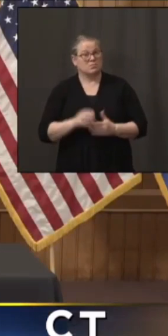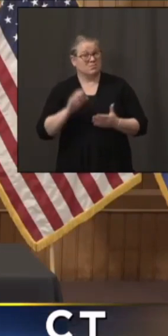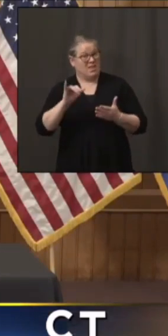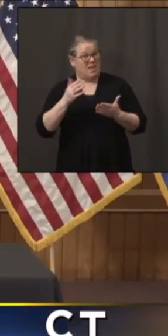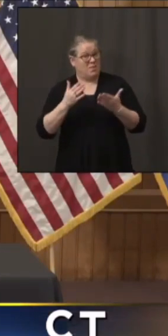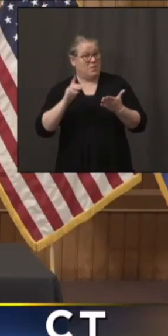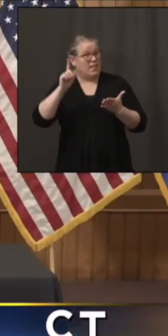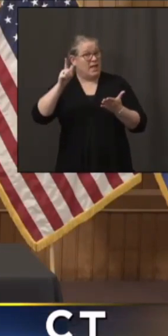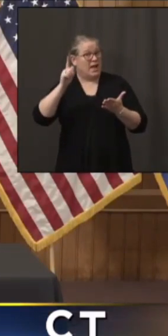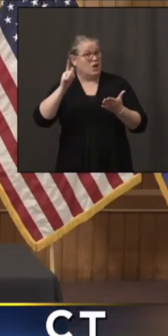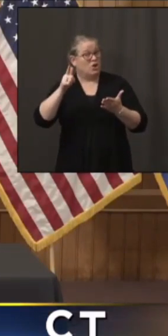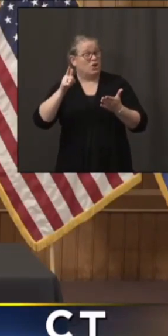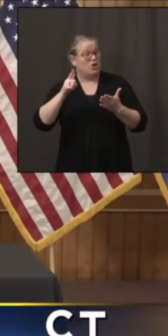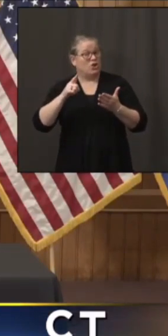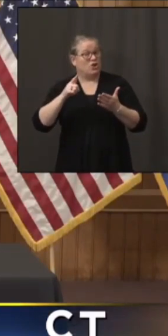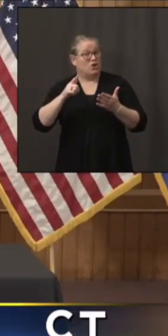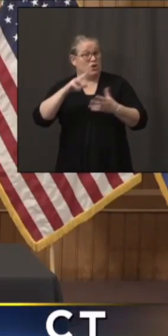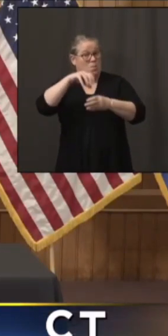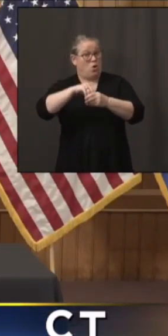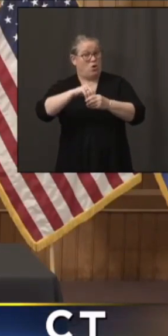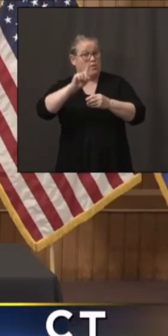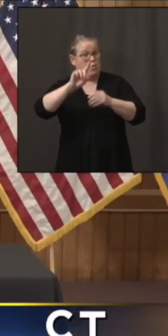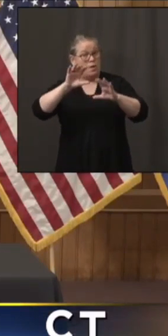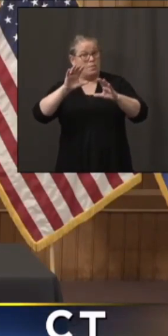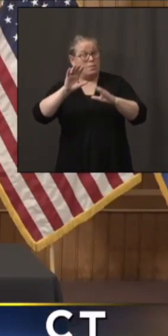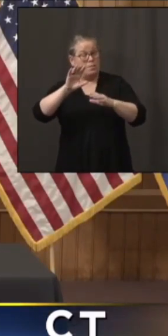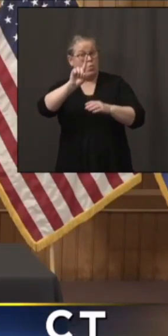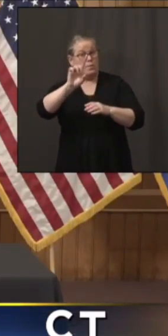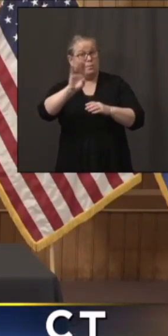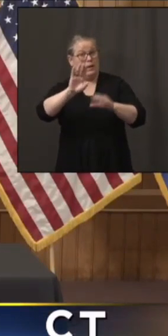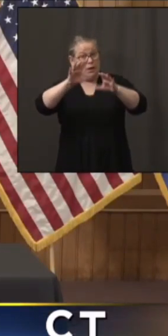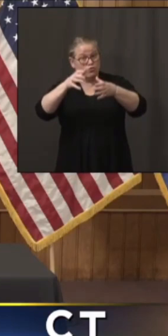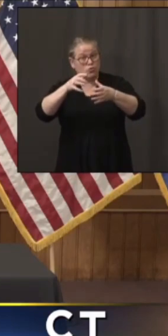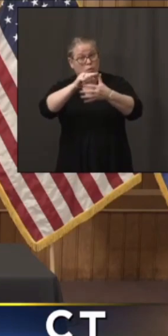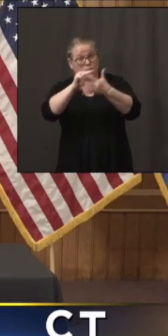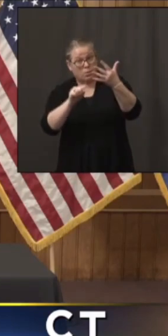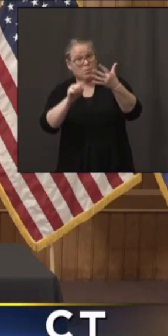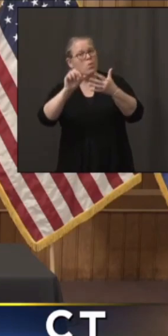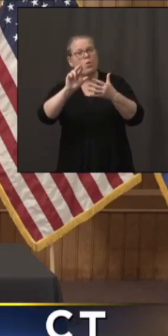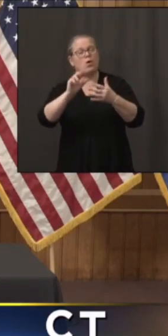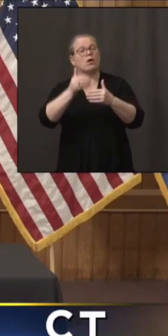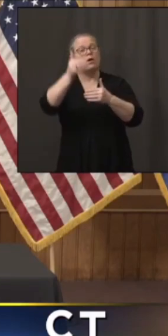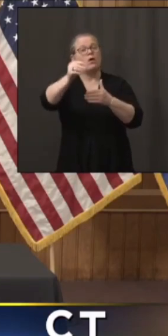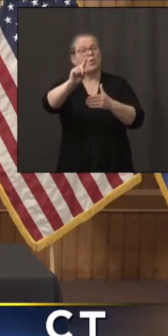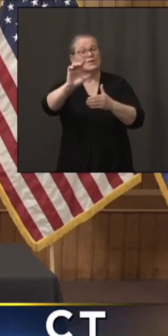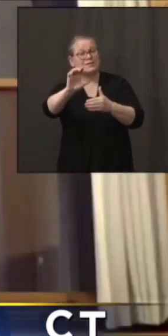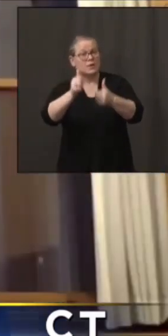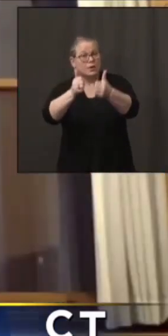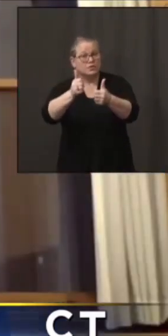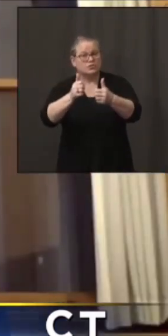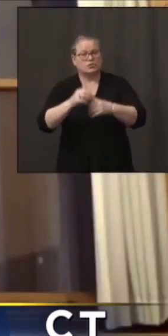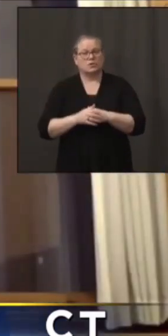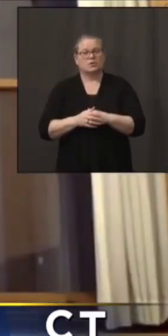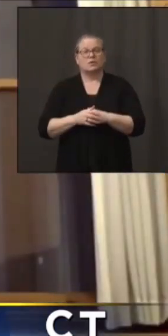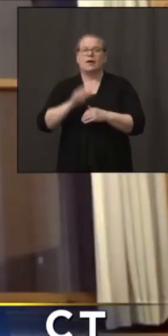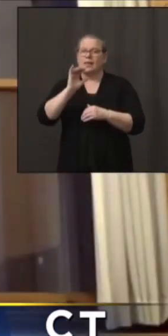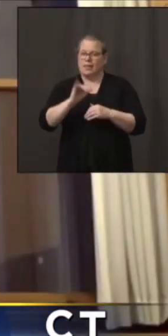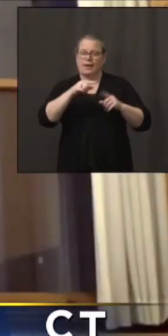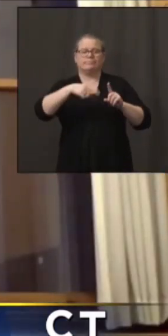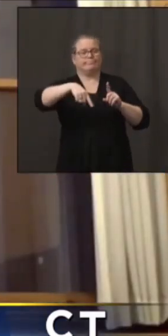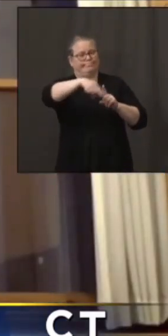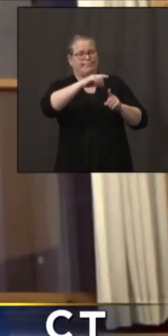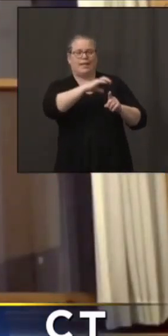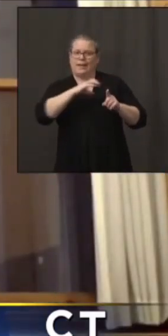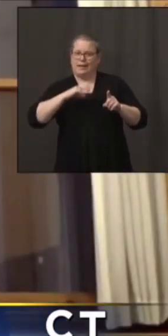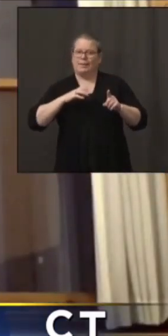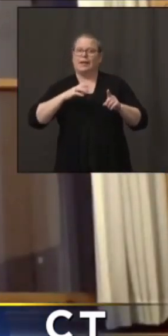possibly a later group in 1B, or would they be 1C, or? It is another group that the Allocation Committee has been looking